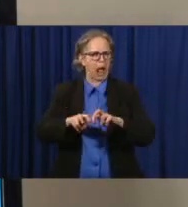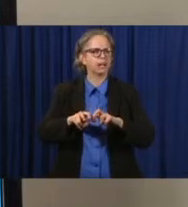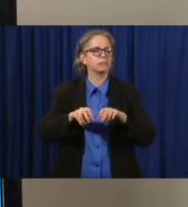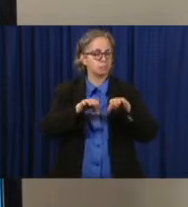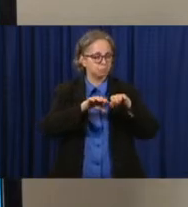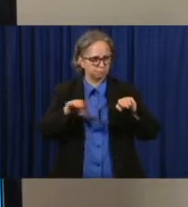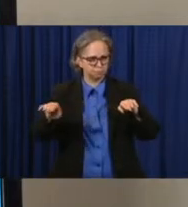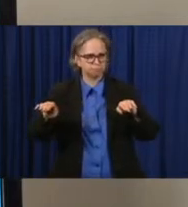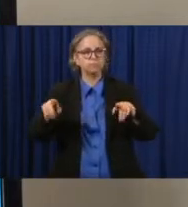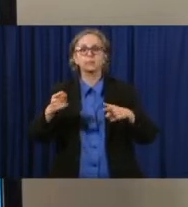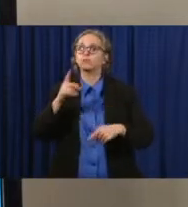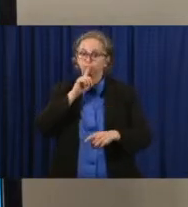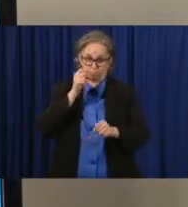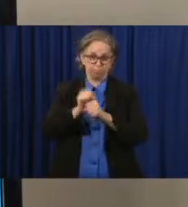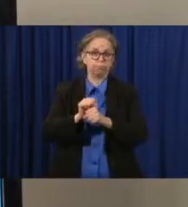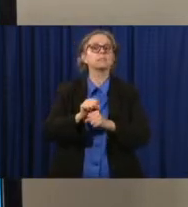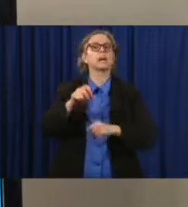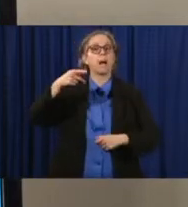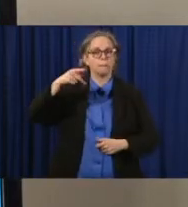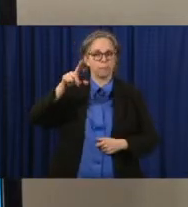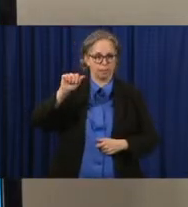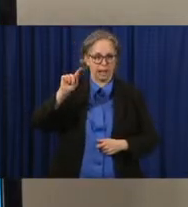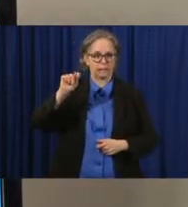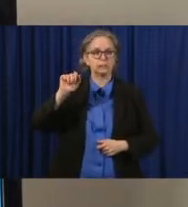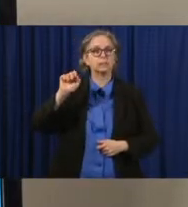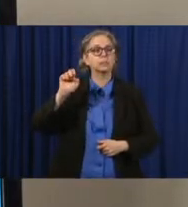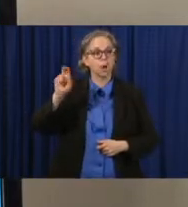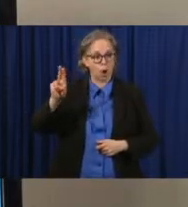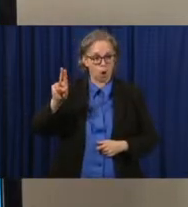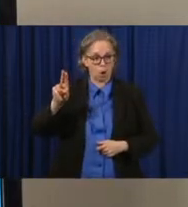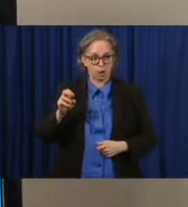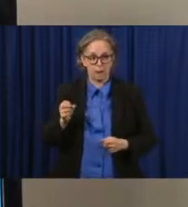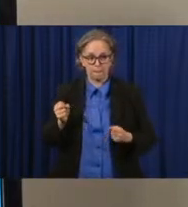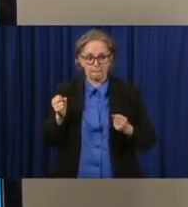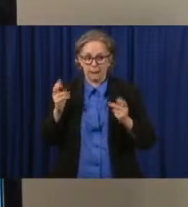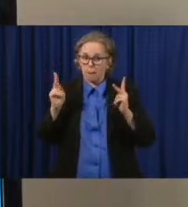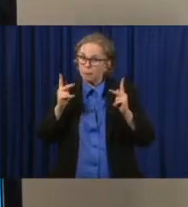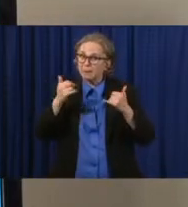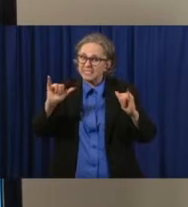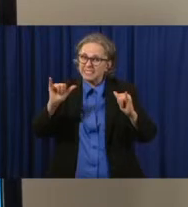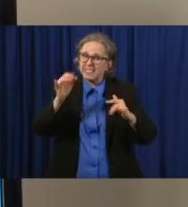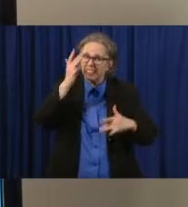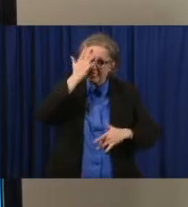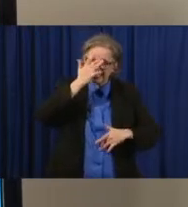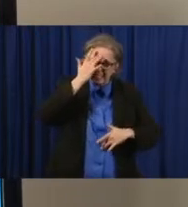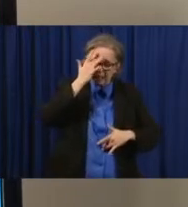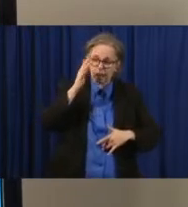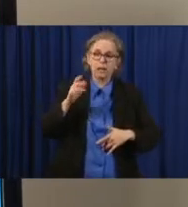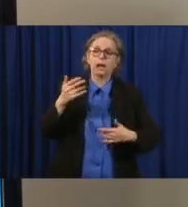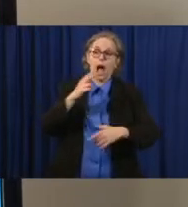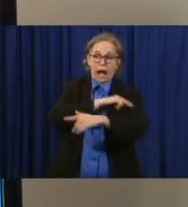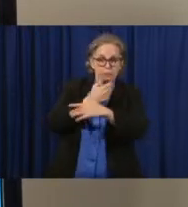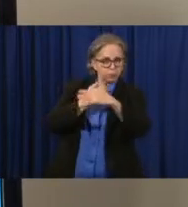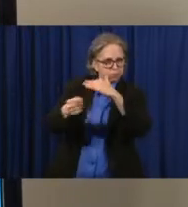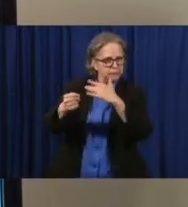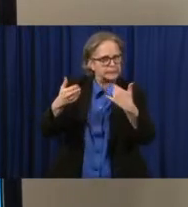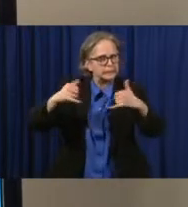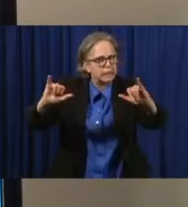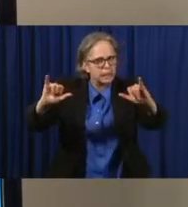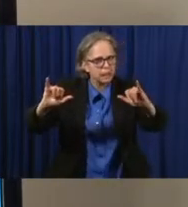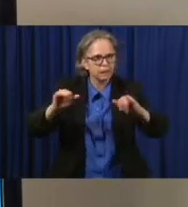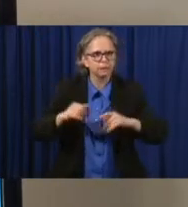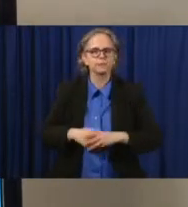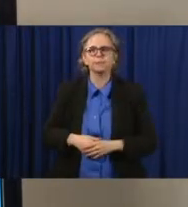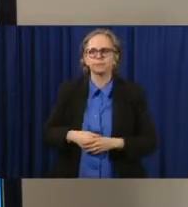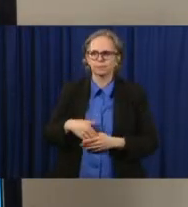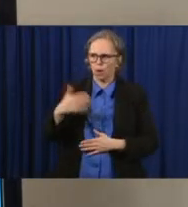and in that plateau are a number of people who are still being sick and being hospitalized. Next slide.